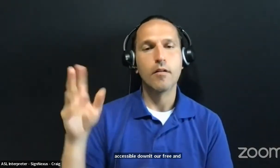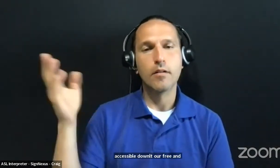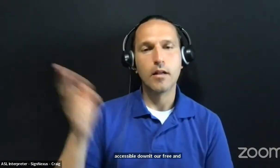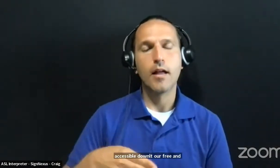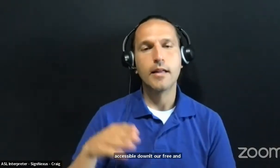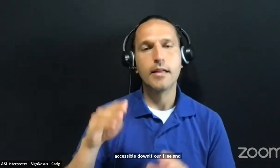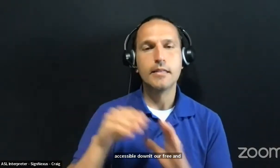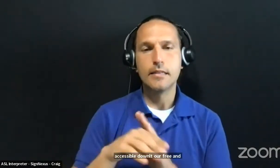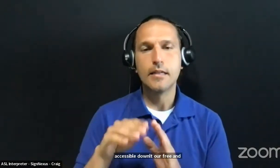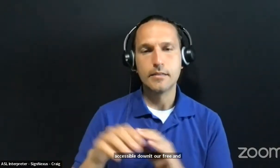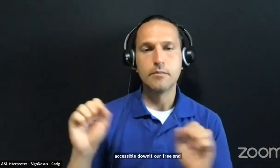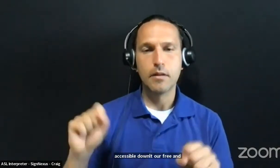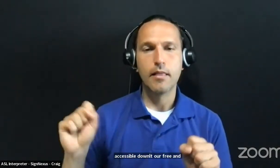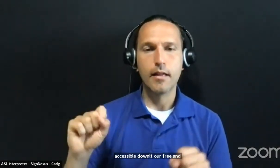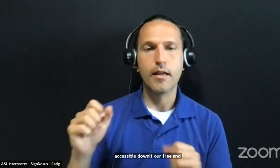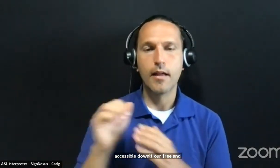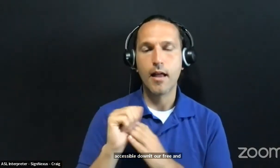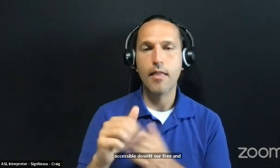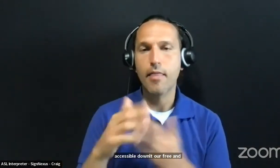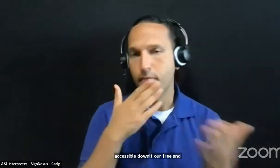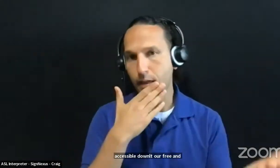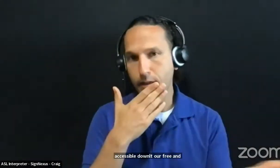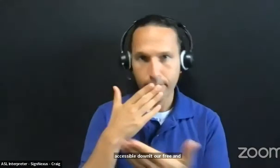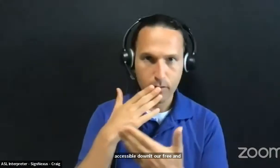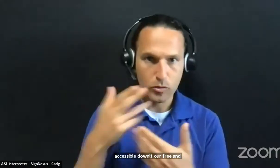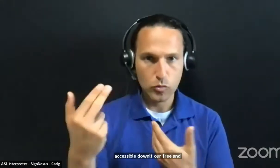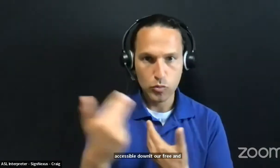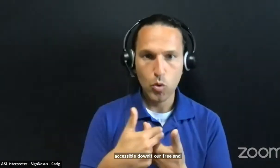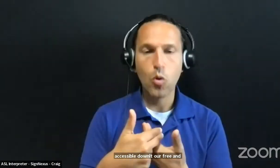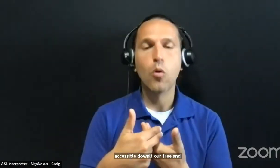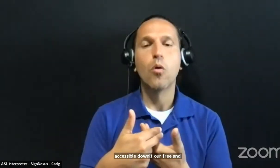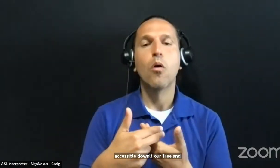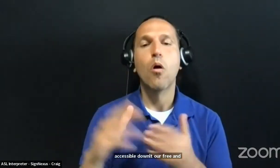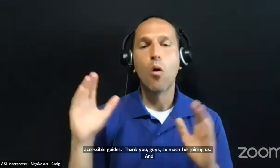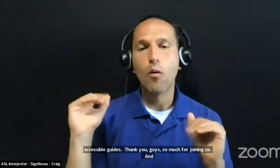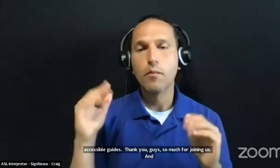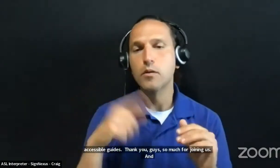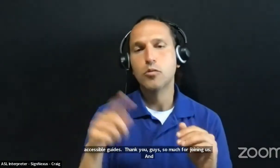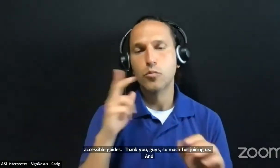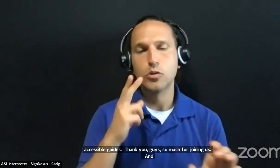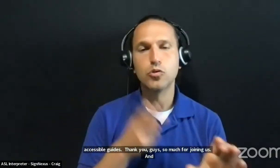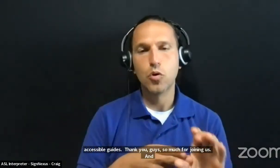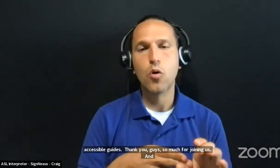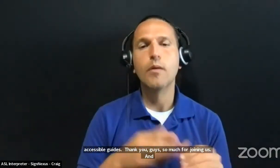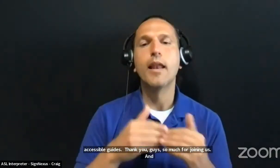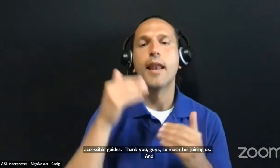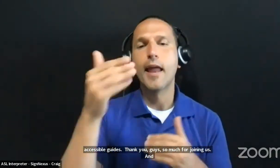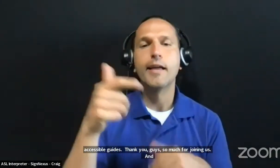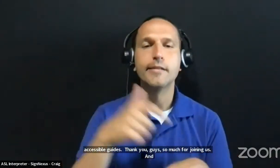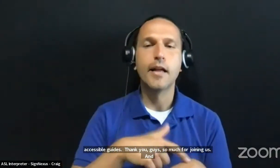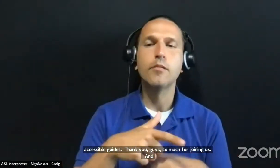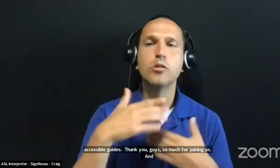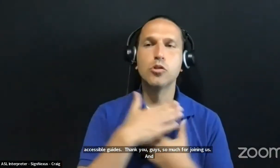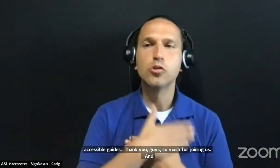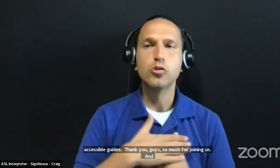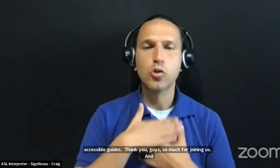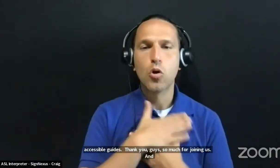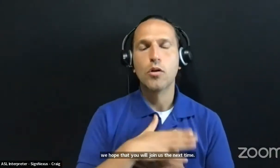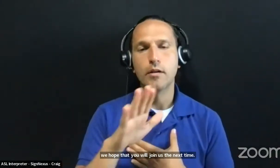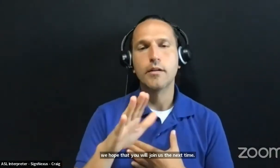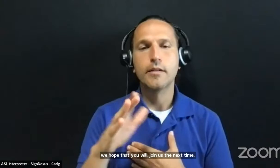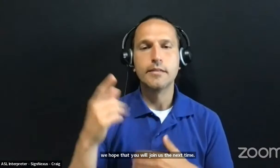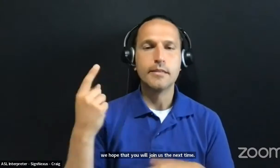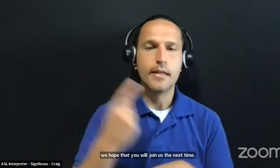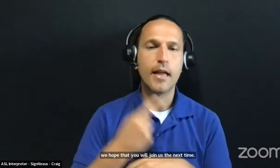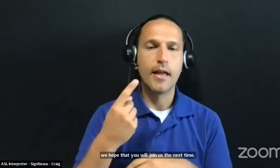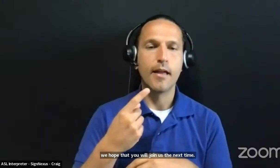nyc.gov/accessibility guides. Thank you guys so much for joining us, and we hope that you'll join us next time. Enjoy the rest of your